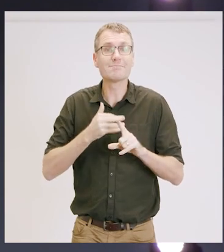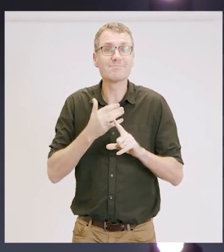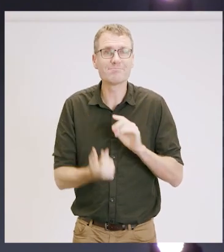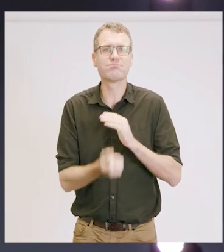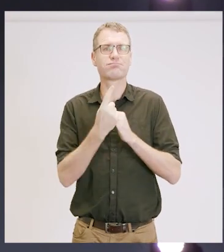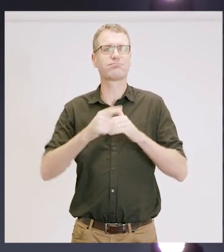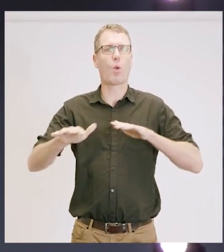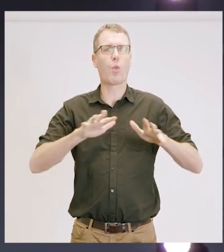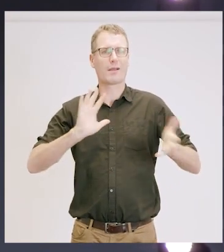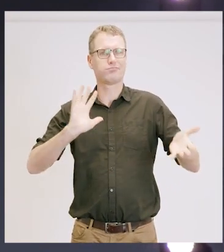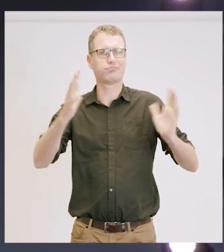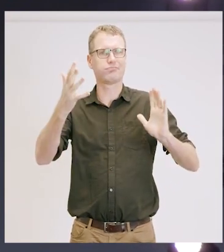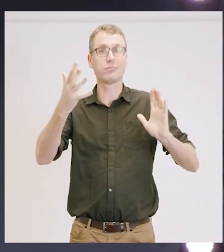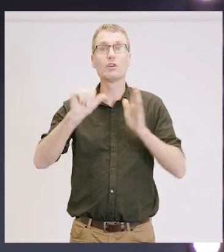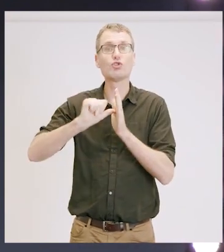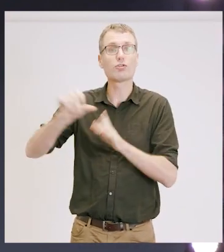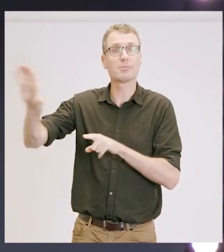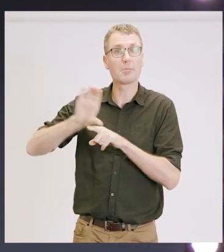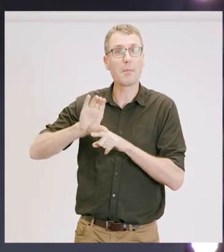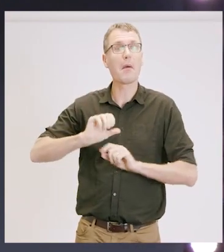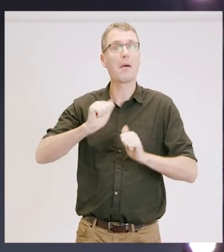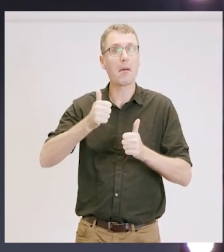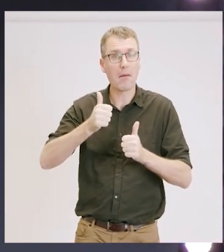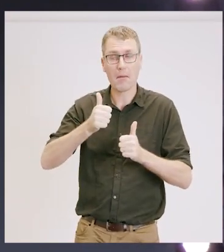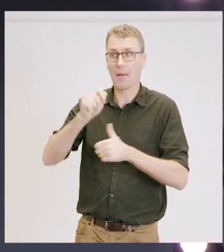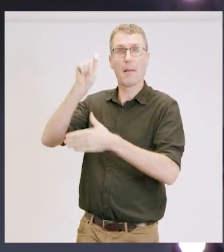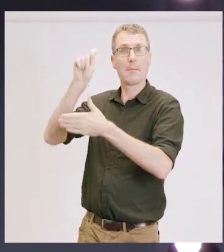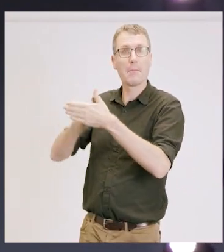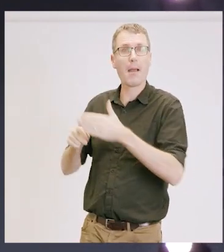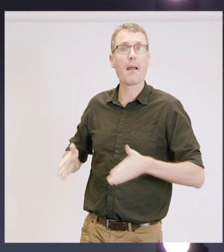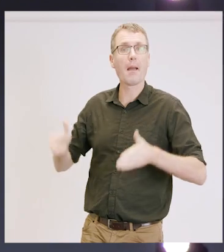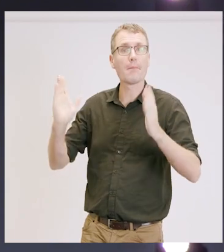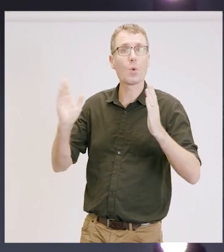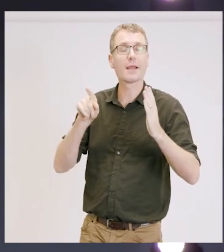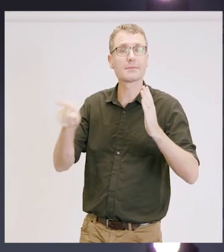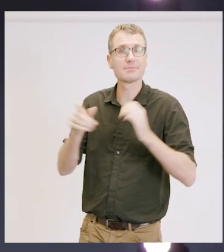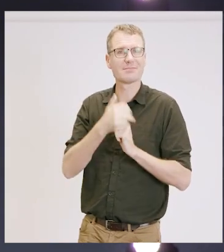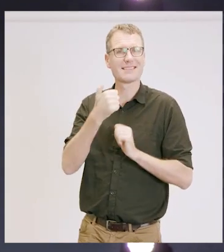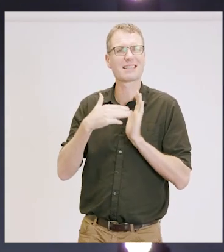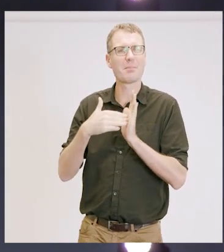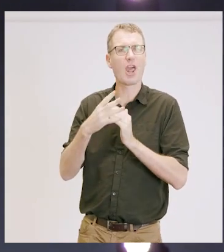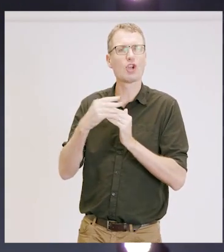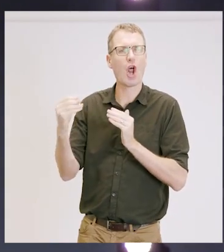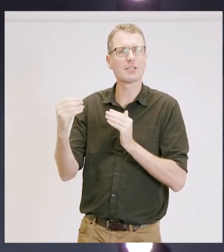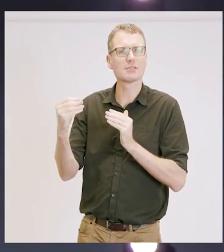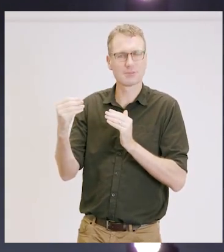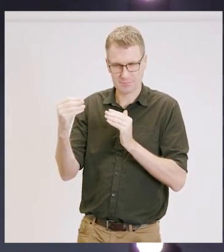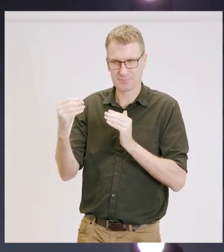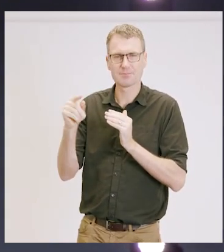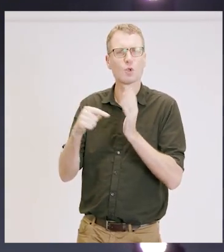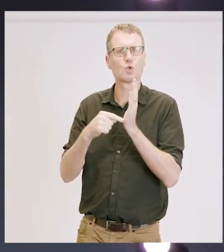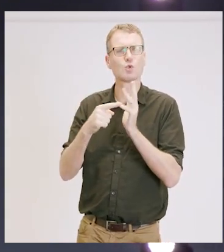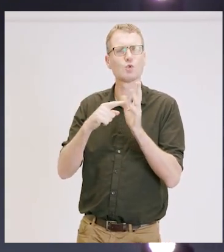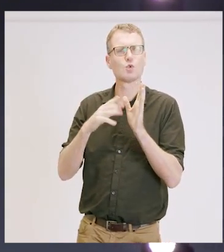was wonderful. And so we bought a building. We paid $6 million for a building in Tuam Street, which we fully paid off in about